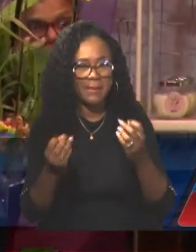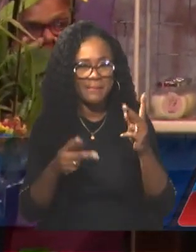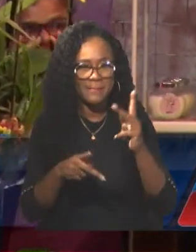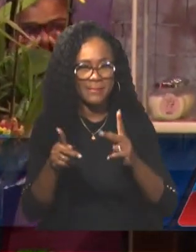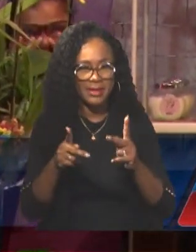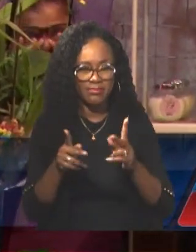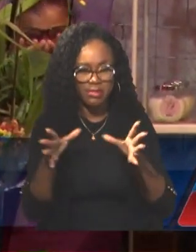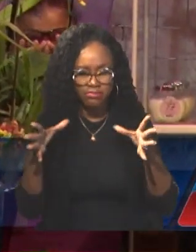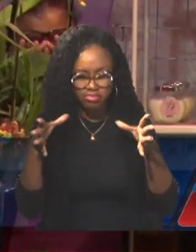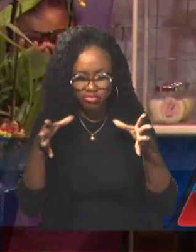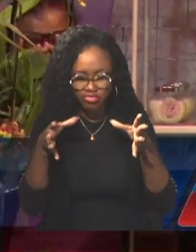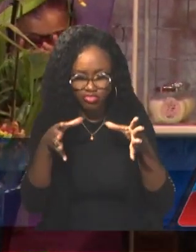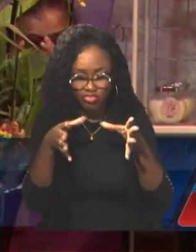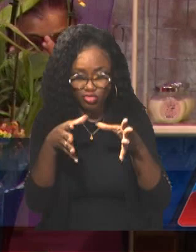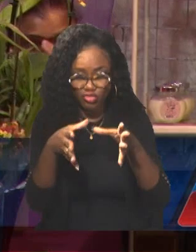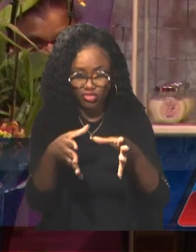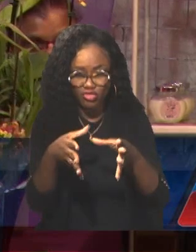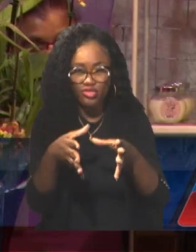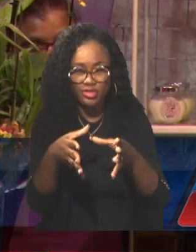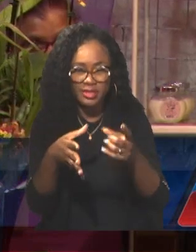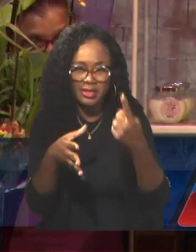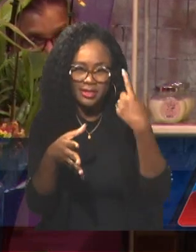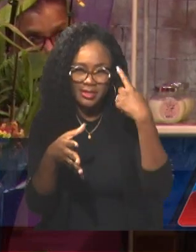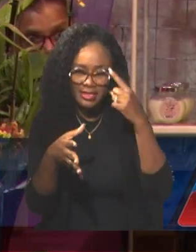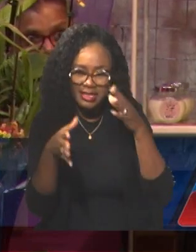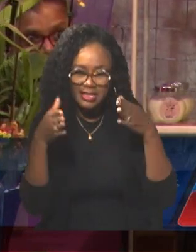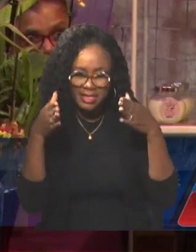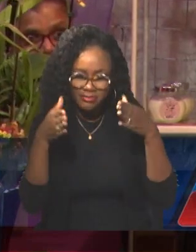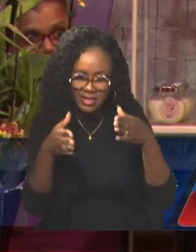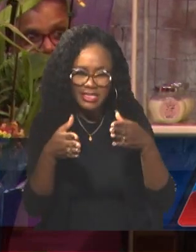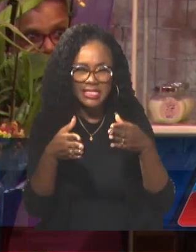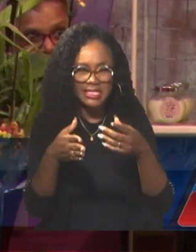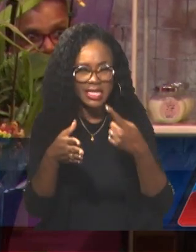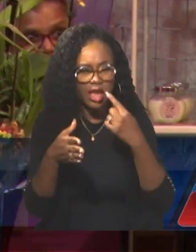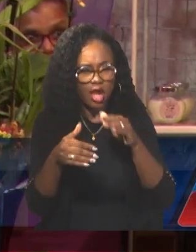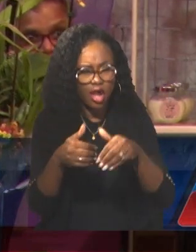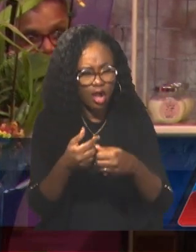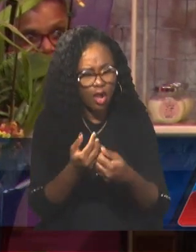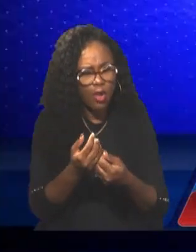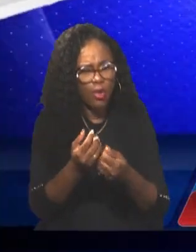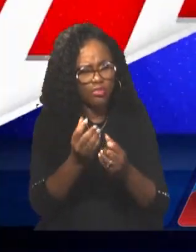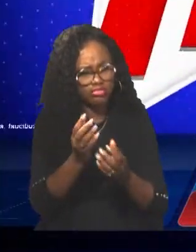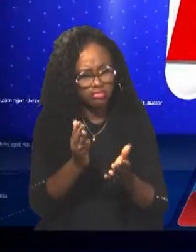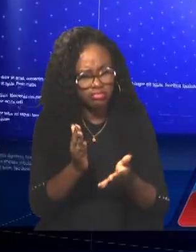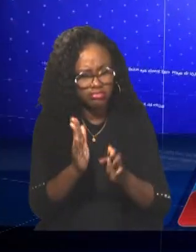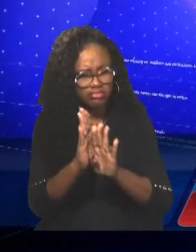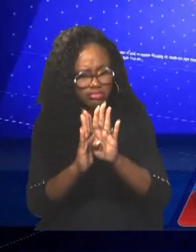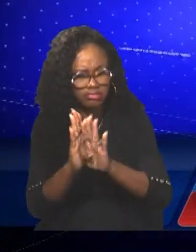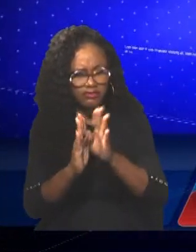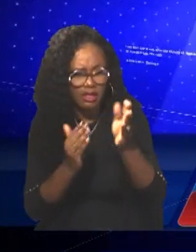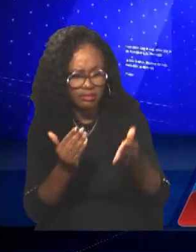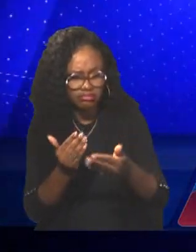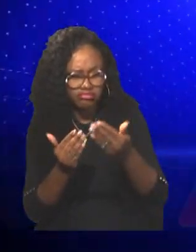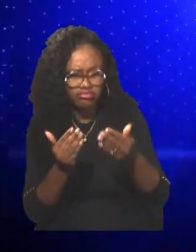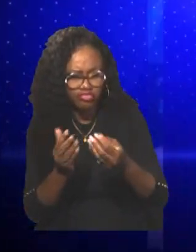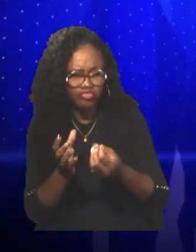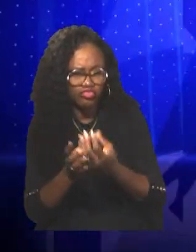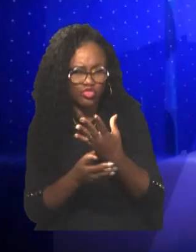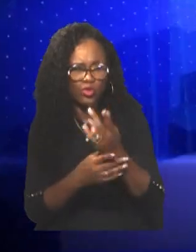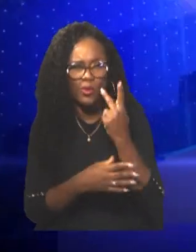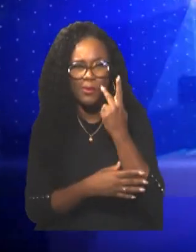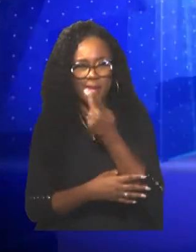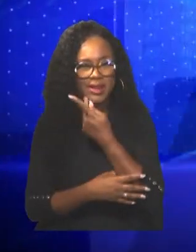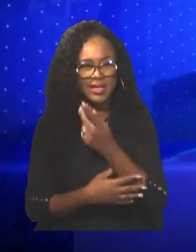towards Central Exotic Orchids for the personal attention and advice in grooming their orchids. I am Sunil Lalla with your TTT